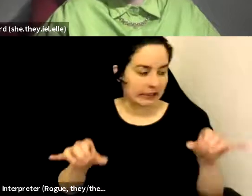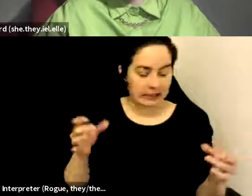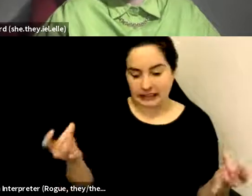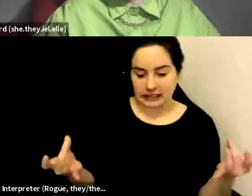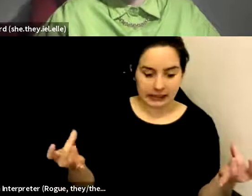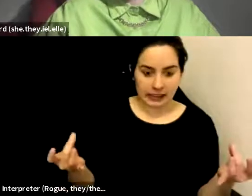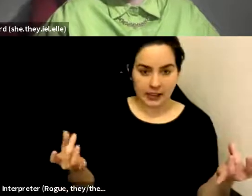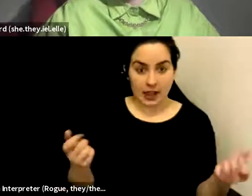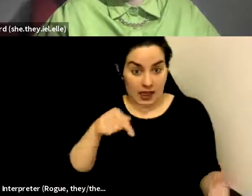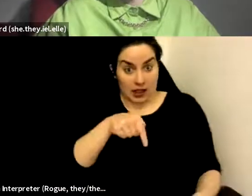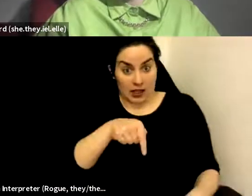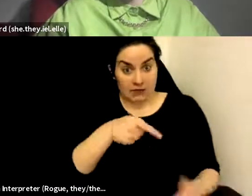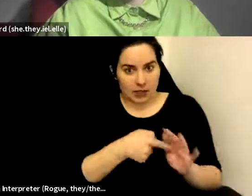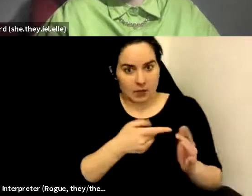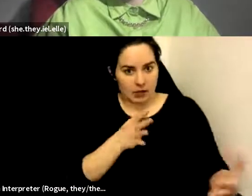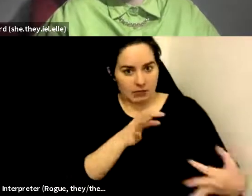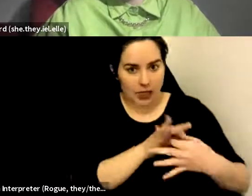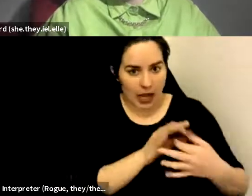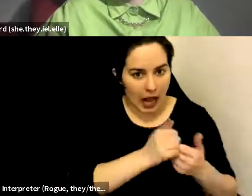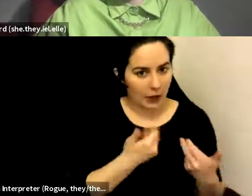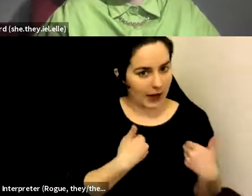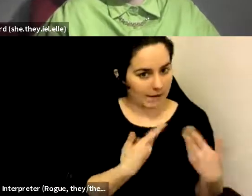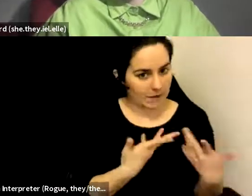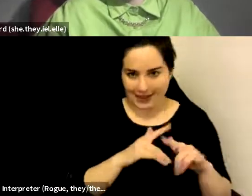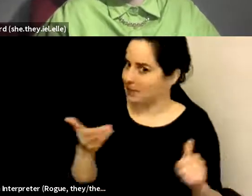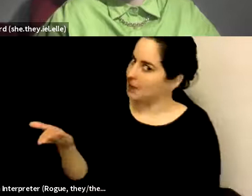do we hold those truths at the same time, right?